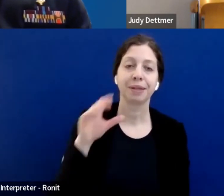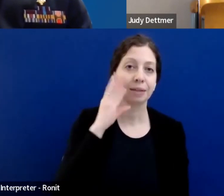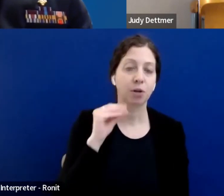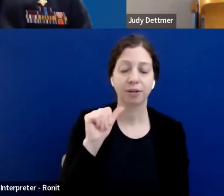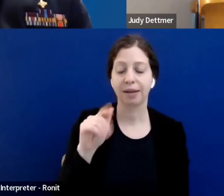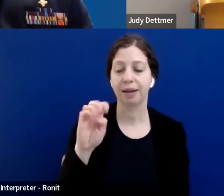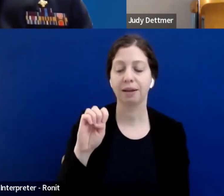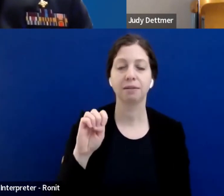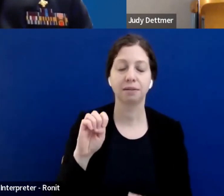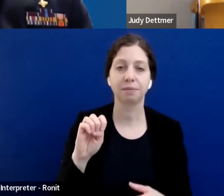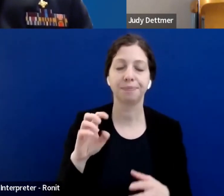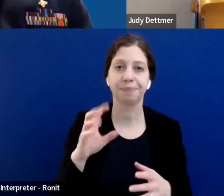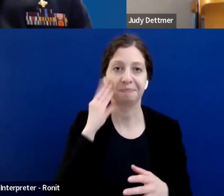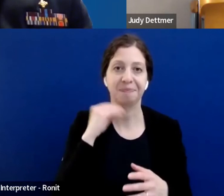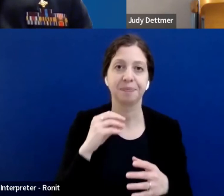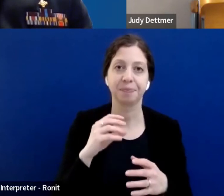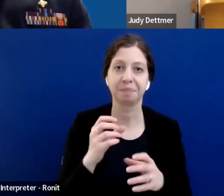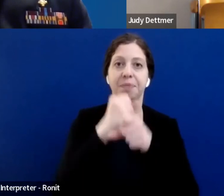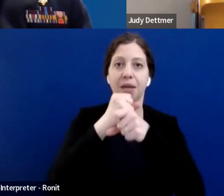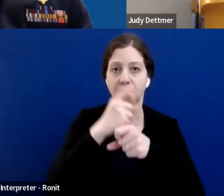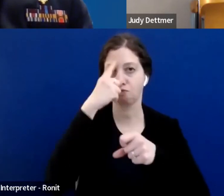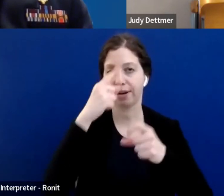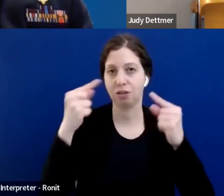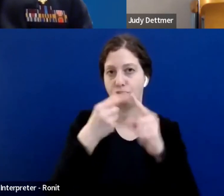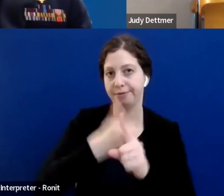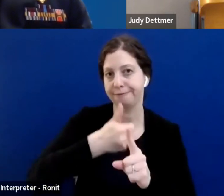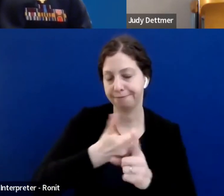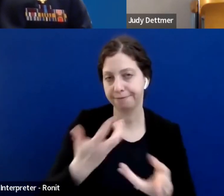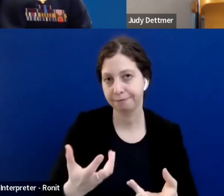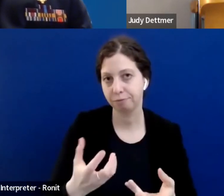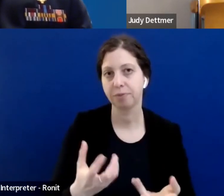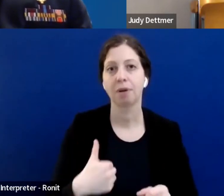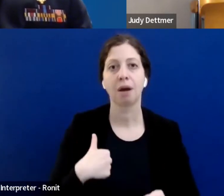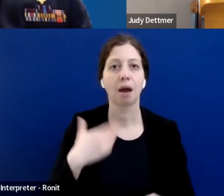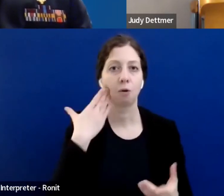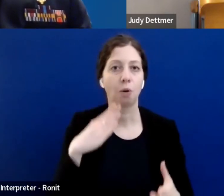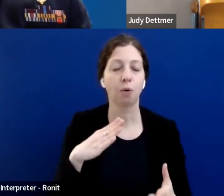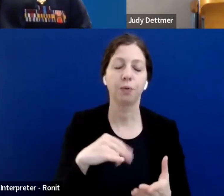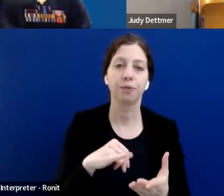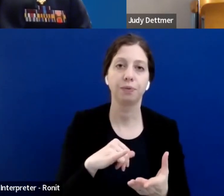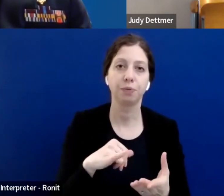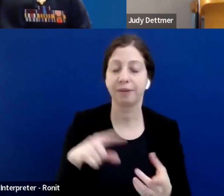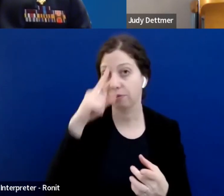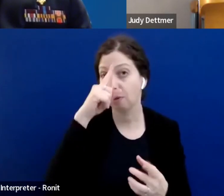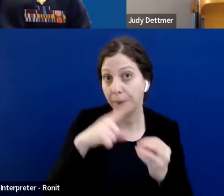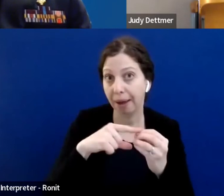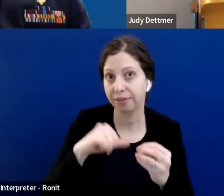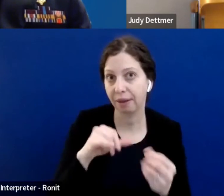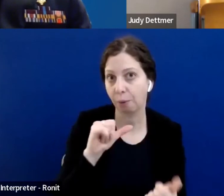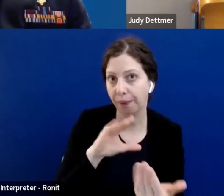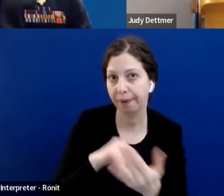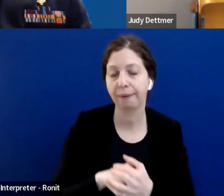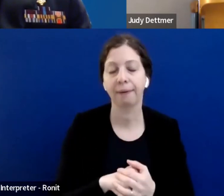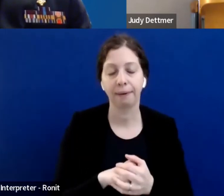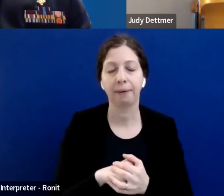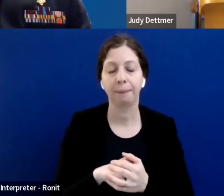ACEs produces a brain injury in and of itself. And I don't know that we've thought about it that way, but